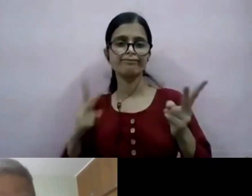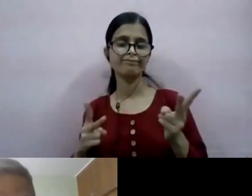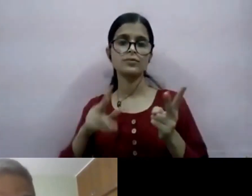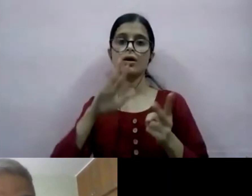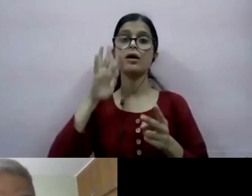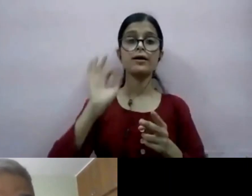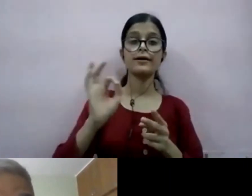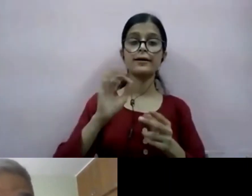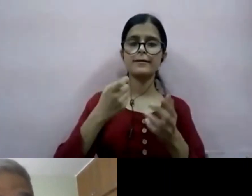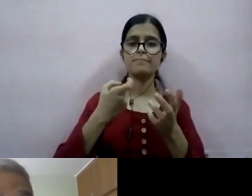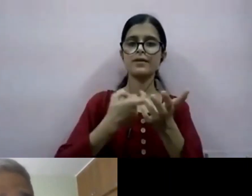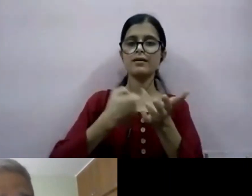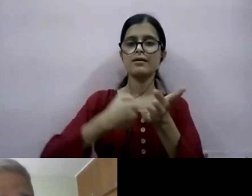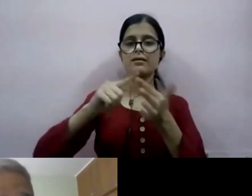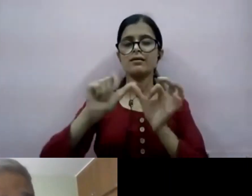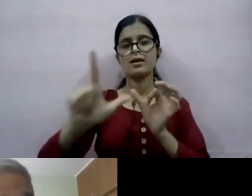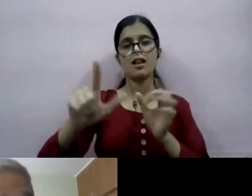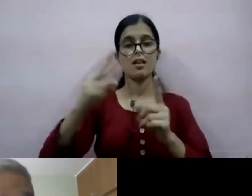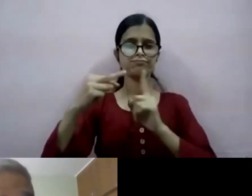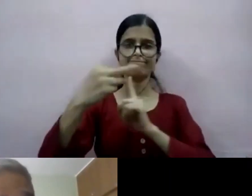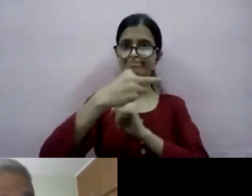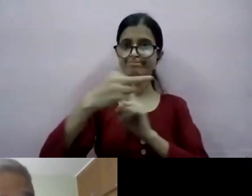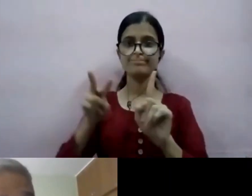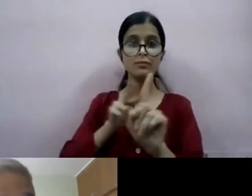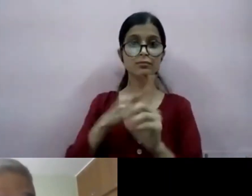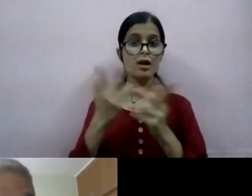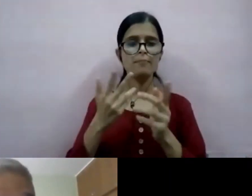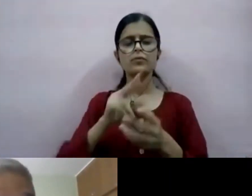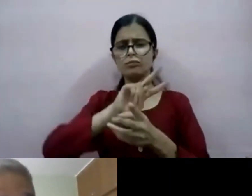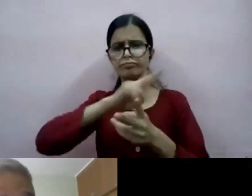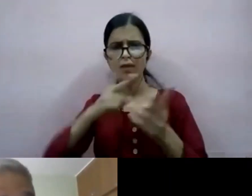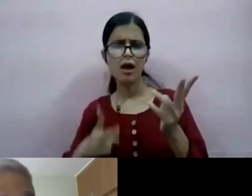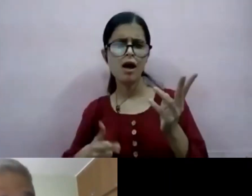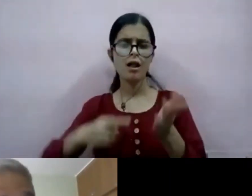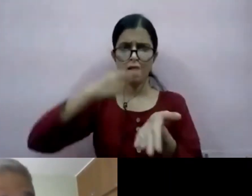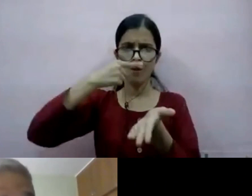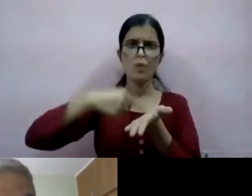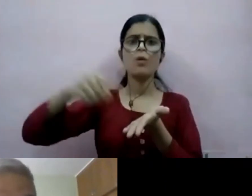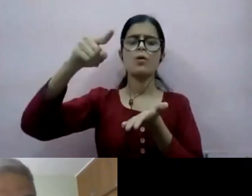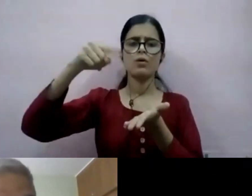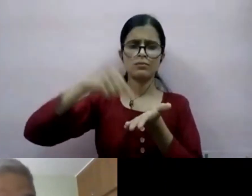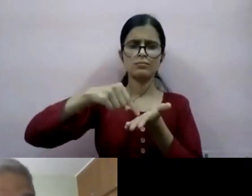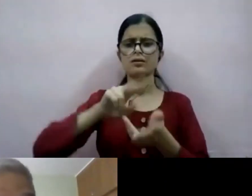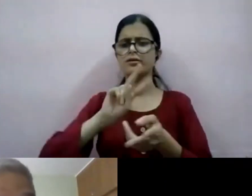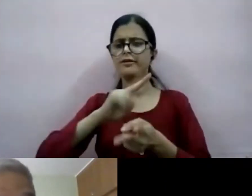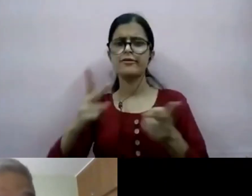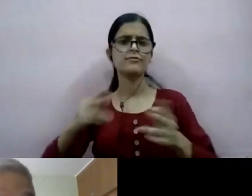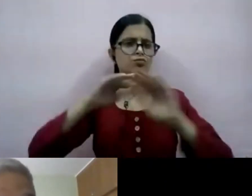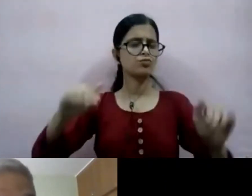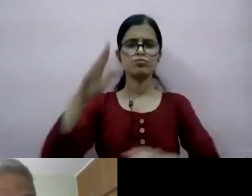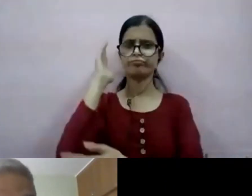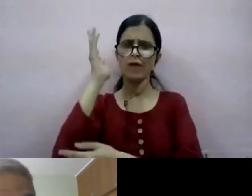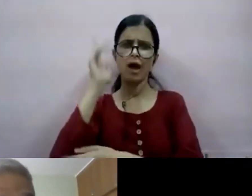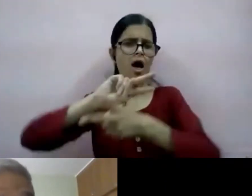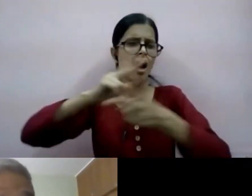perspective. And using these as launch pads, I think that our students and scholars